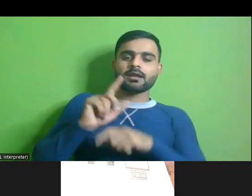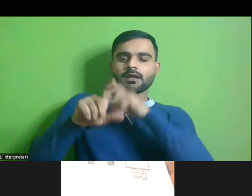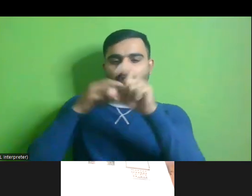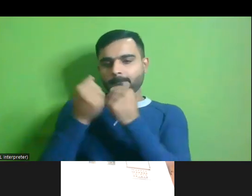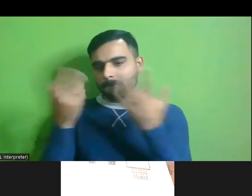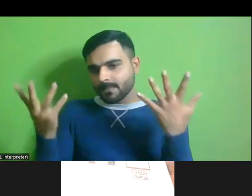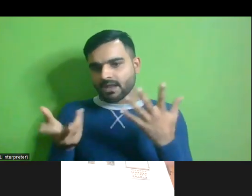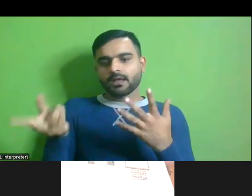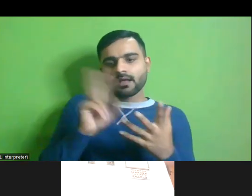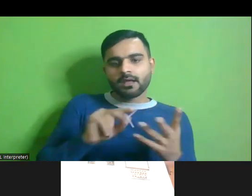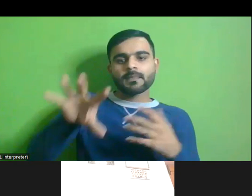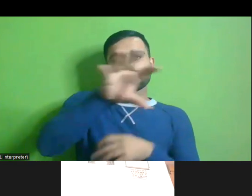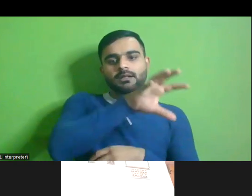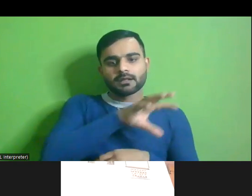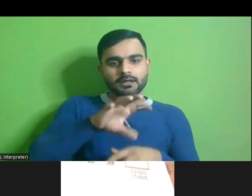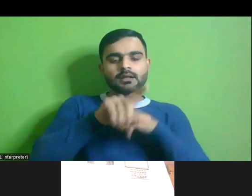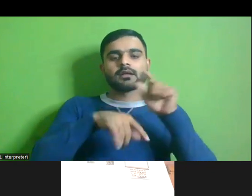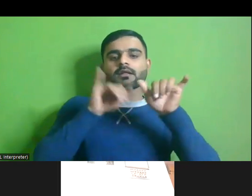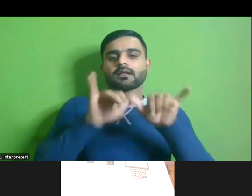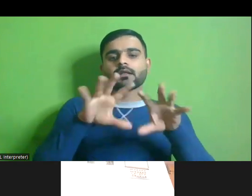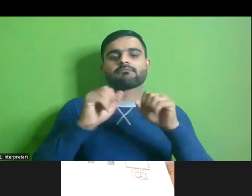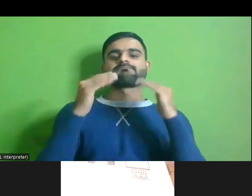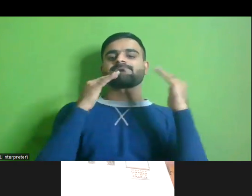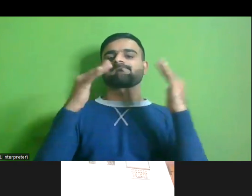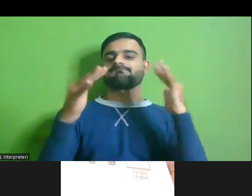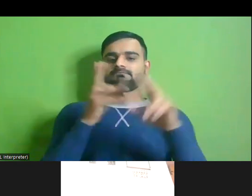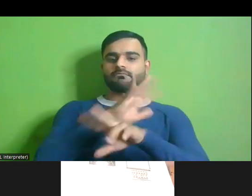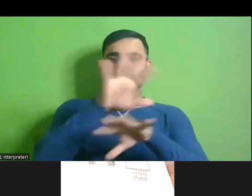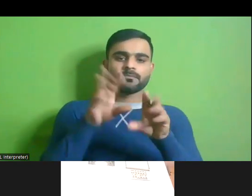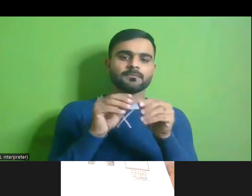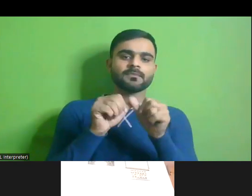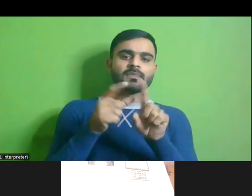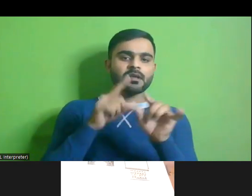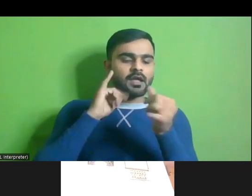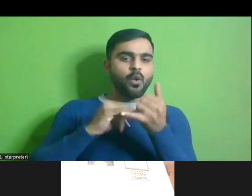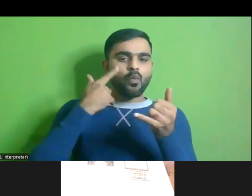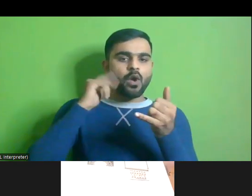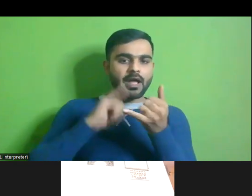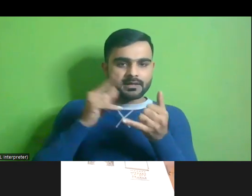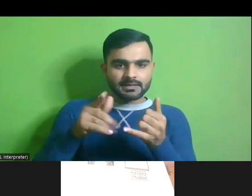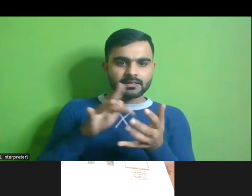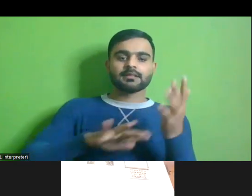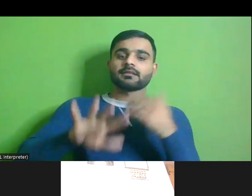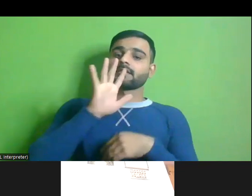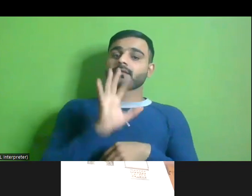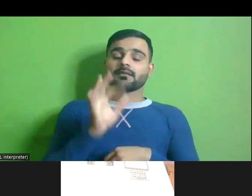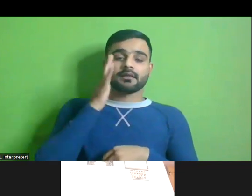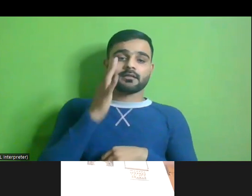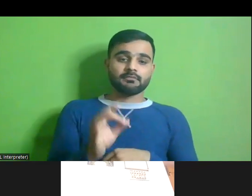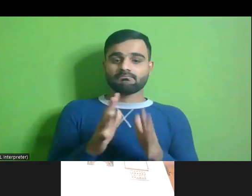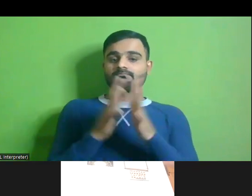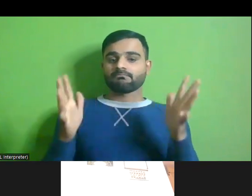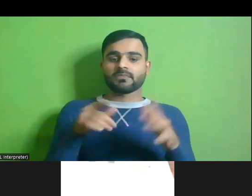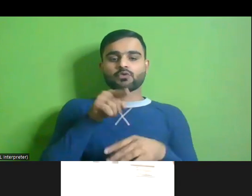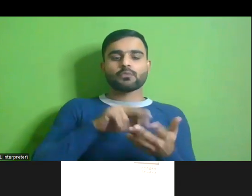fight against the state appropriation of land and forests for Adivasis is really, really important. So it's